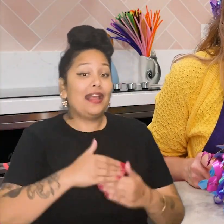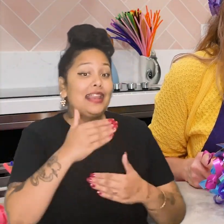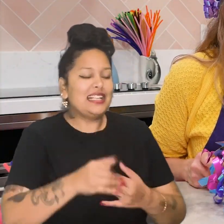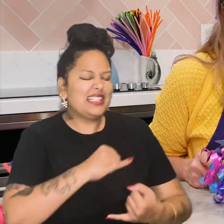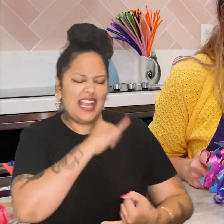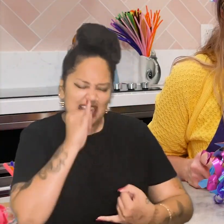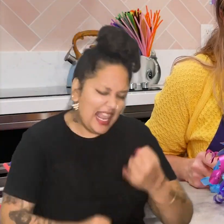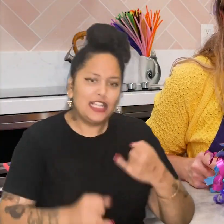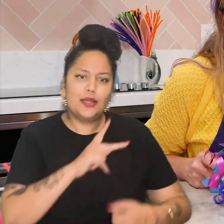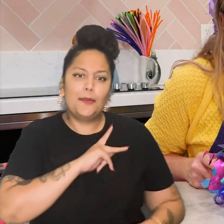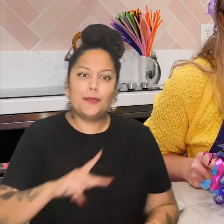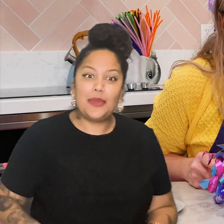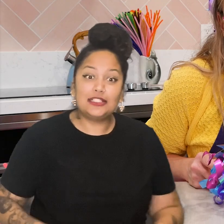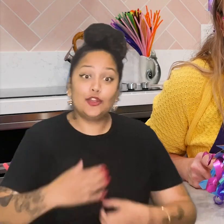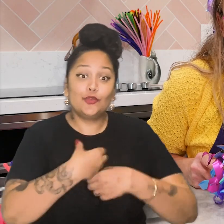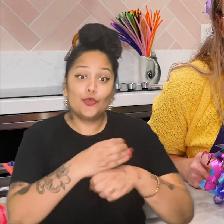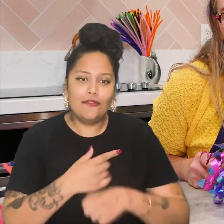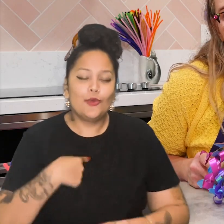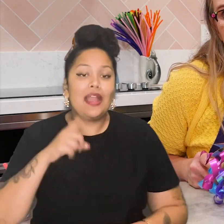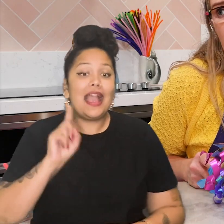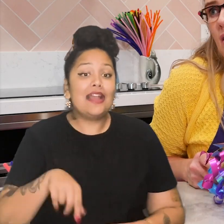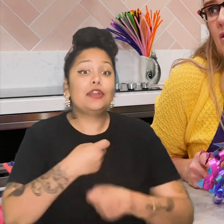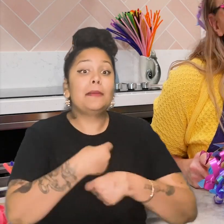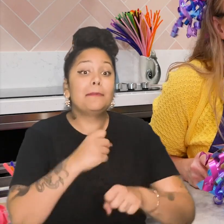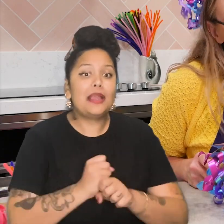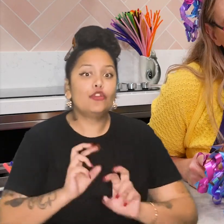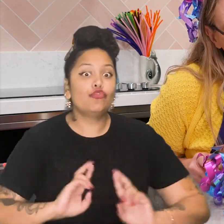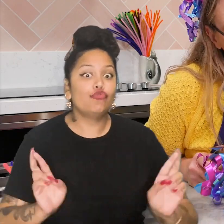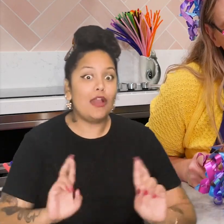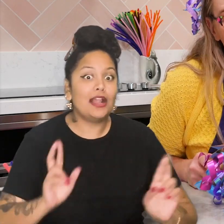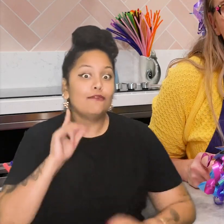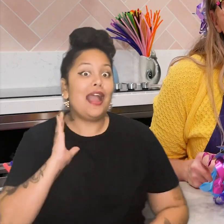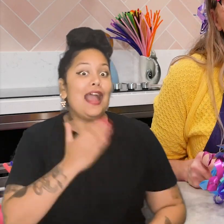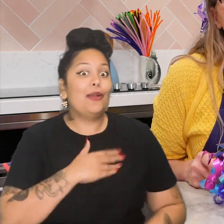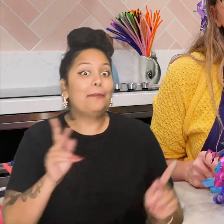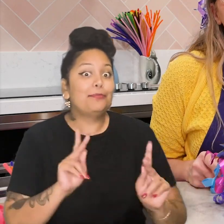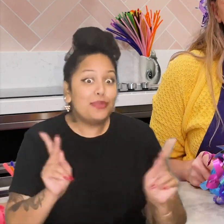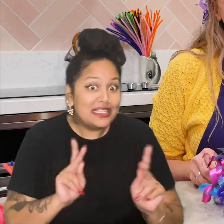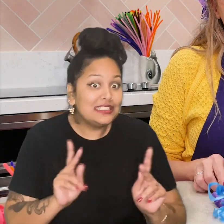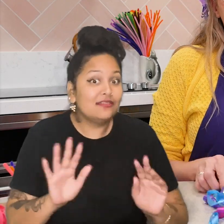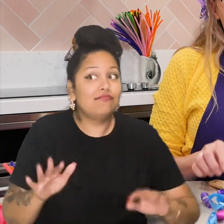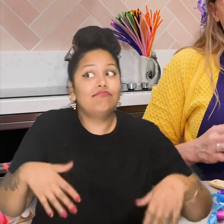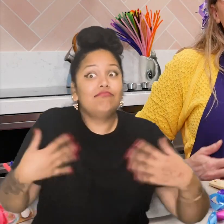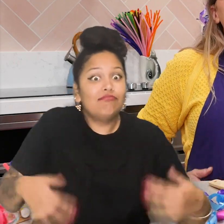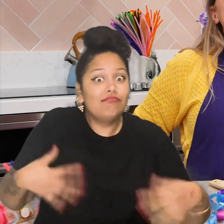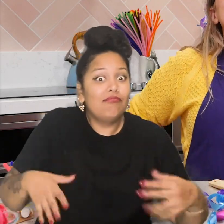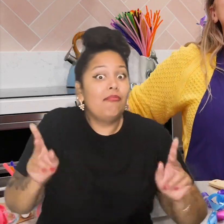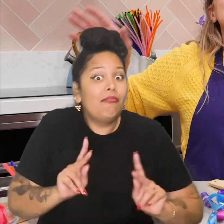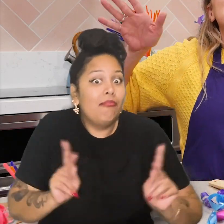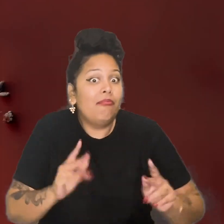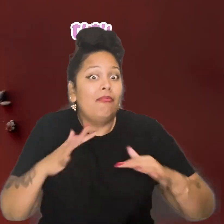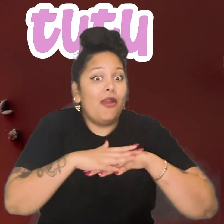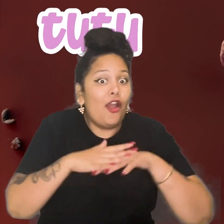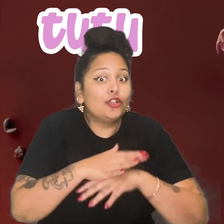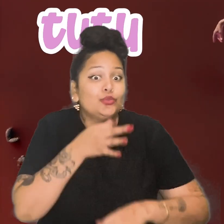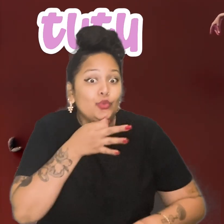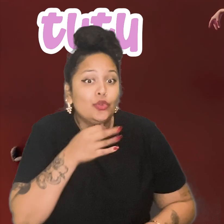craft that we have to make to get ready for our princess party, which is sooner than ever, I think we need a